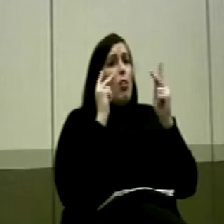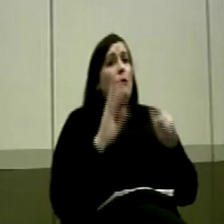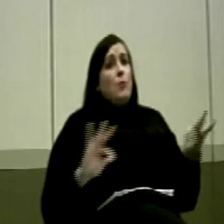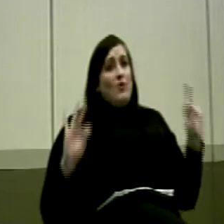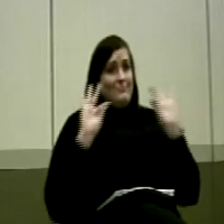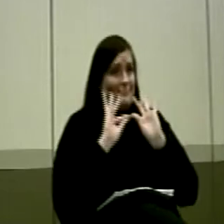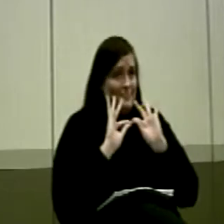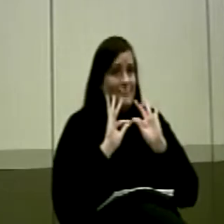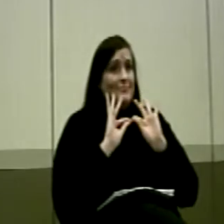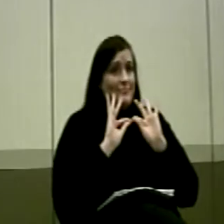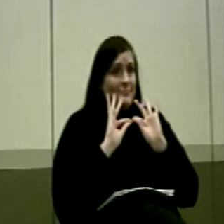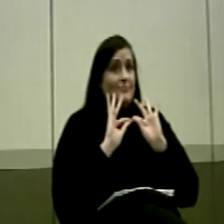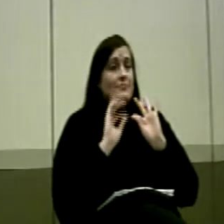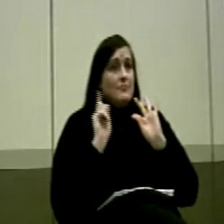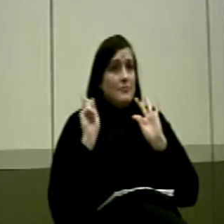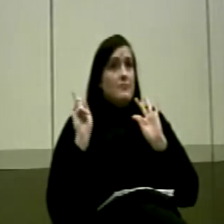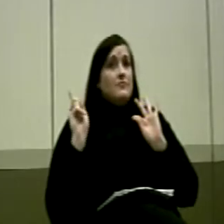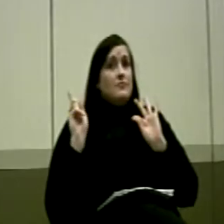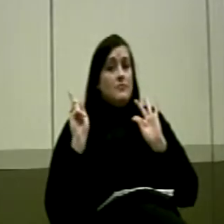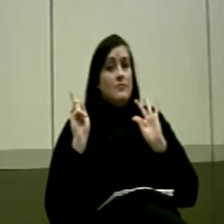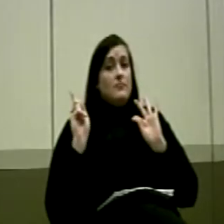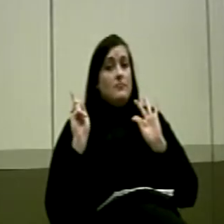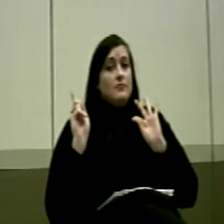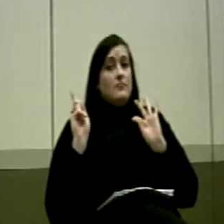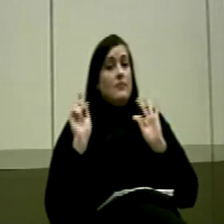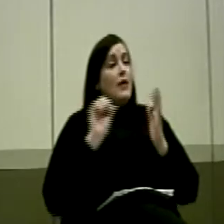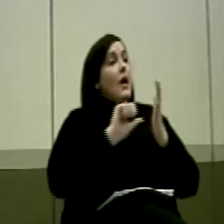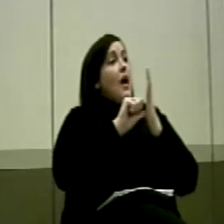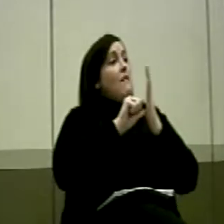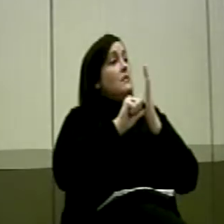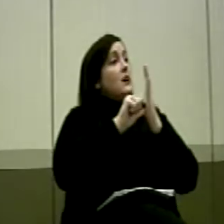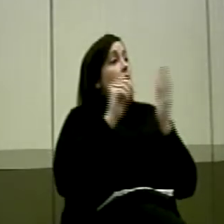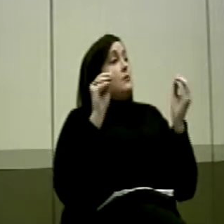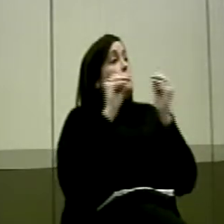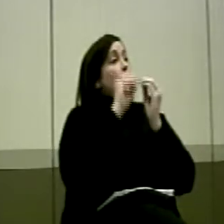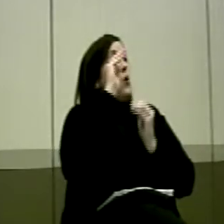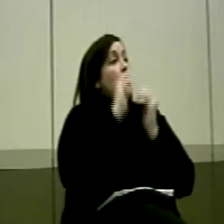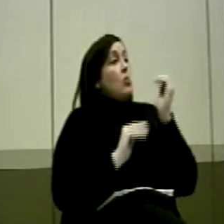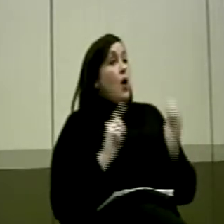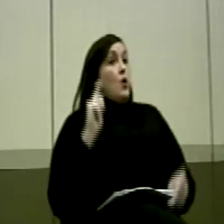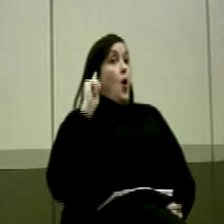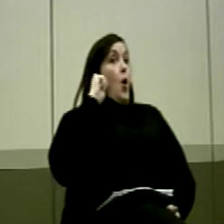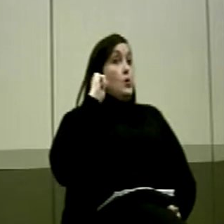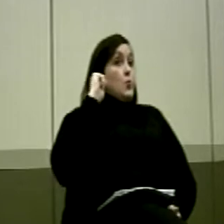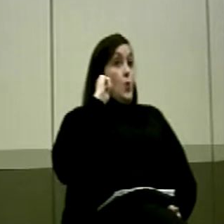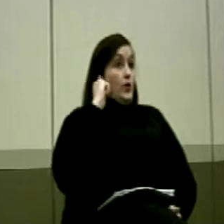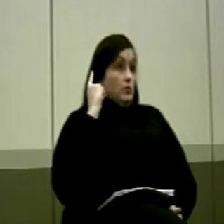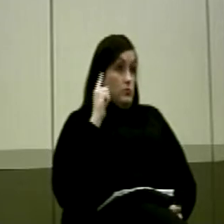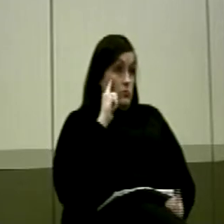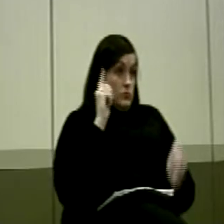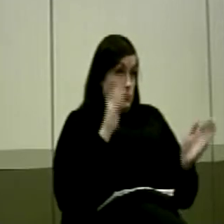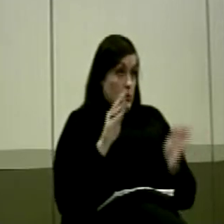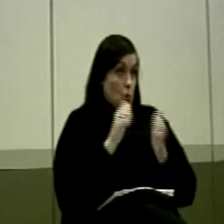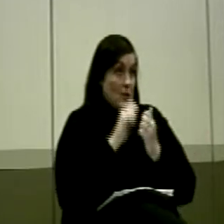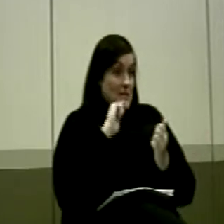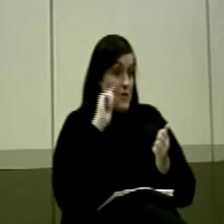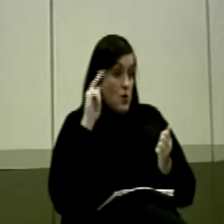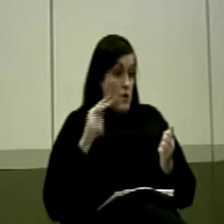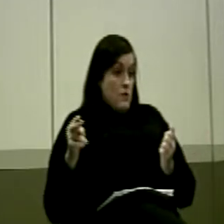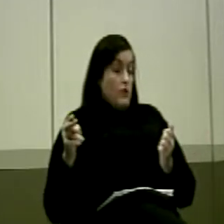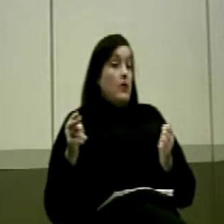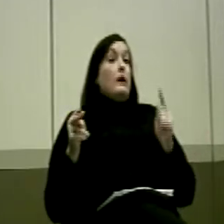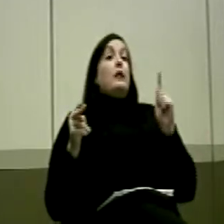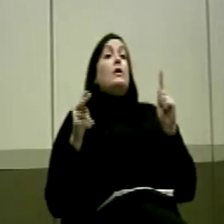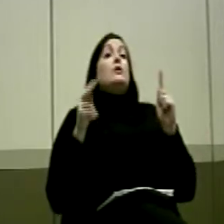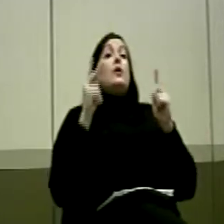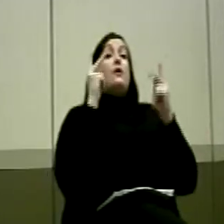more than auditory strategies with deaf, hard of hearing kids. And so visual attention control, I mean, that being part of overall